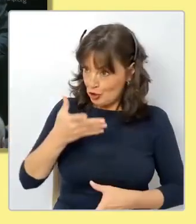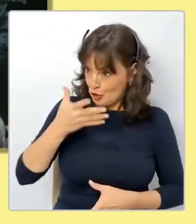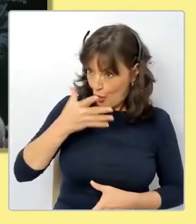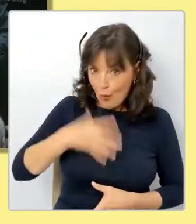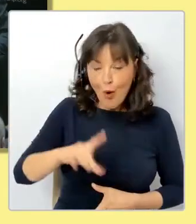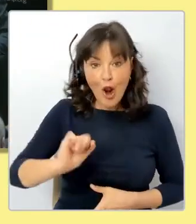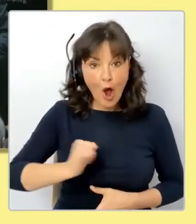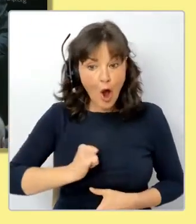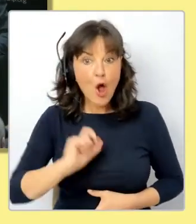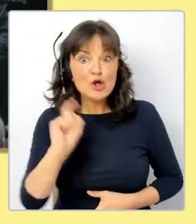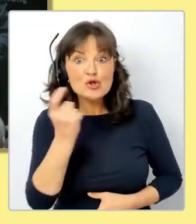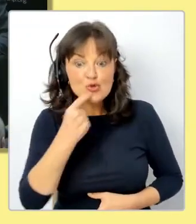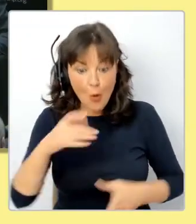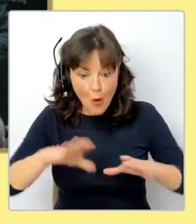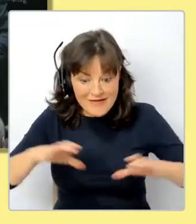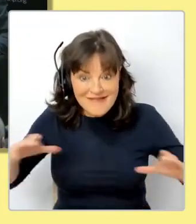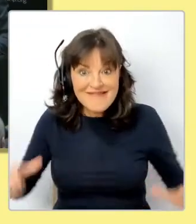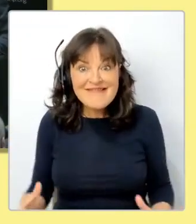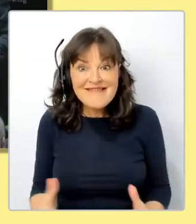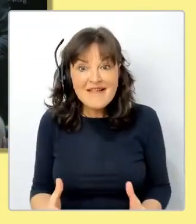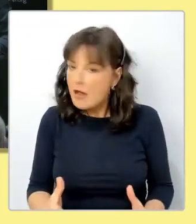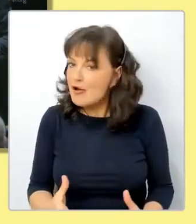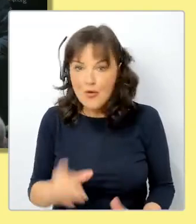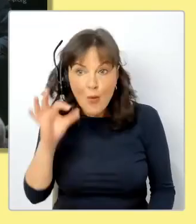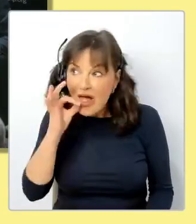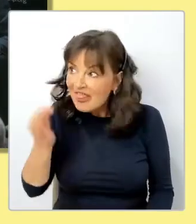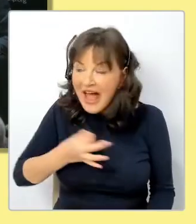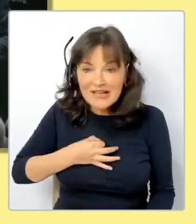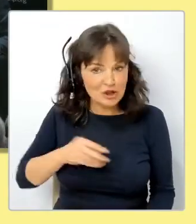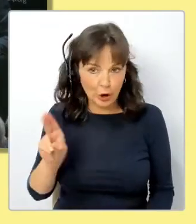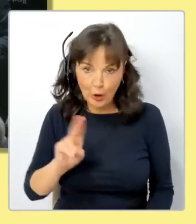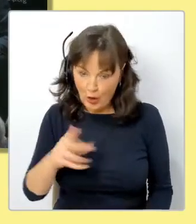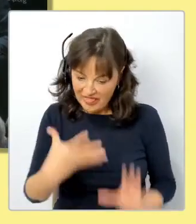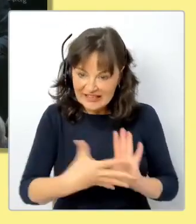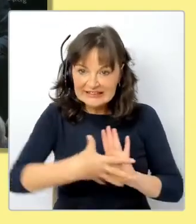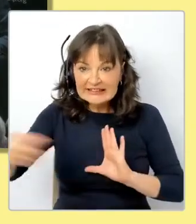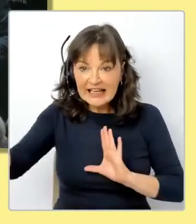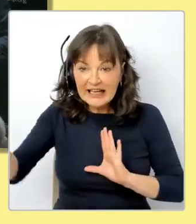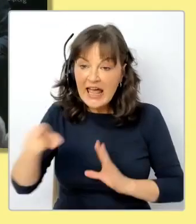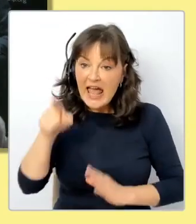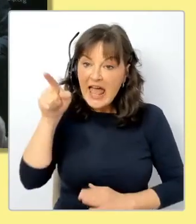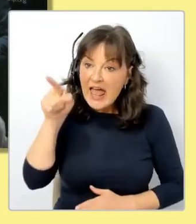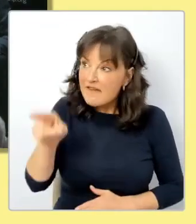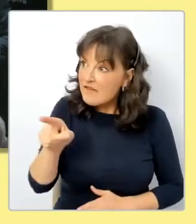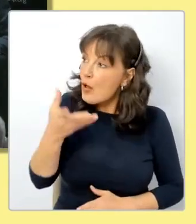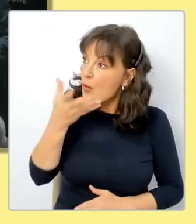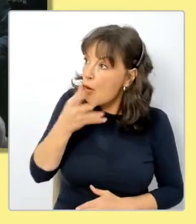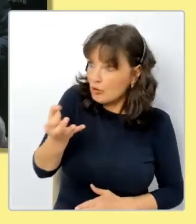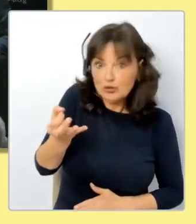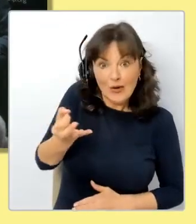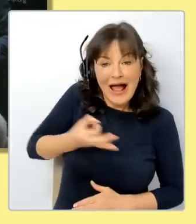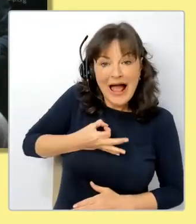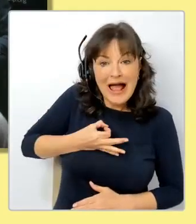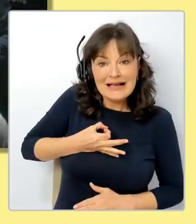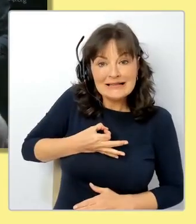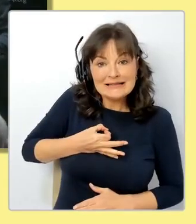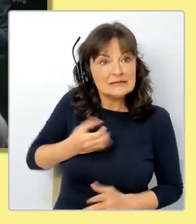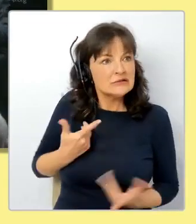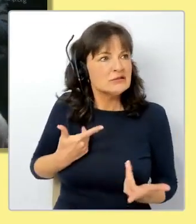yes. Mm-hmm. Will they ask us? No, they'll just take it. Do they want it? They'll have to ask. Our answer will be, of course, what?